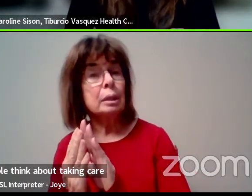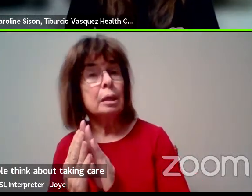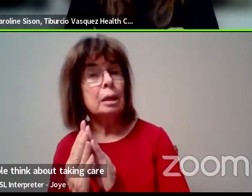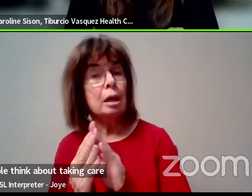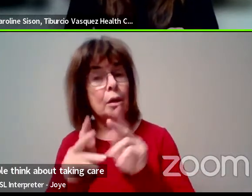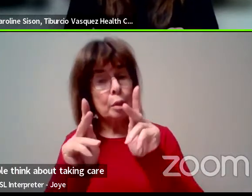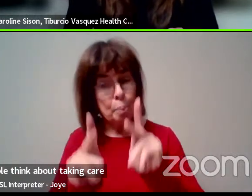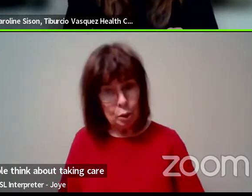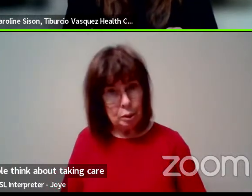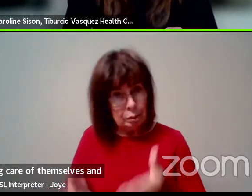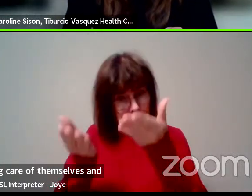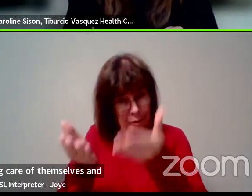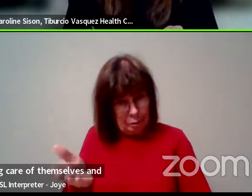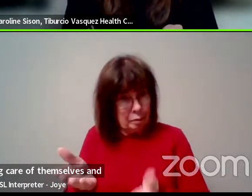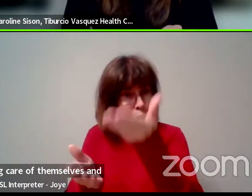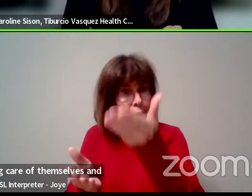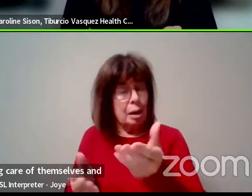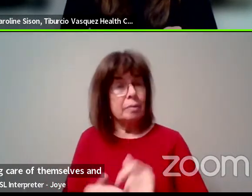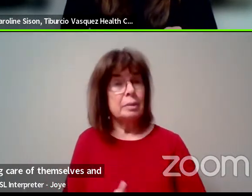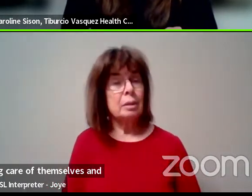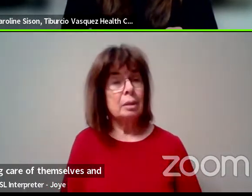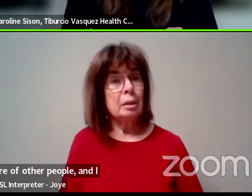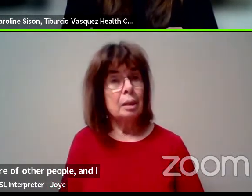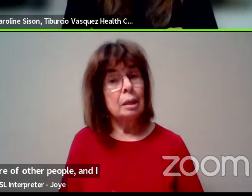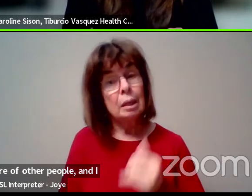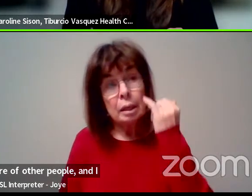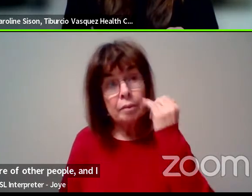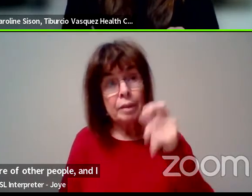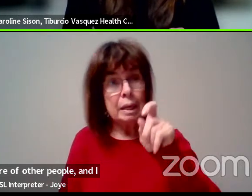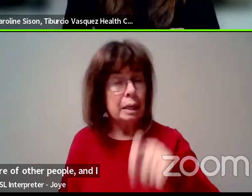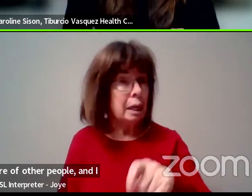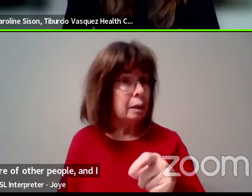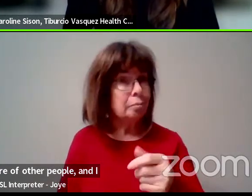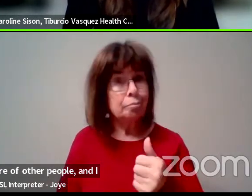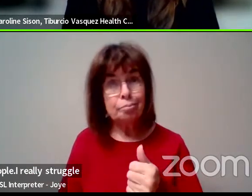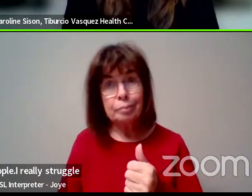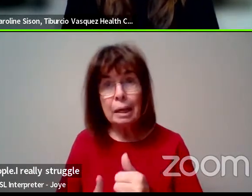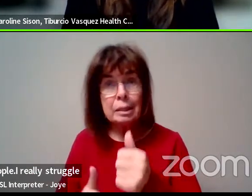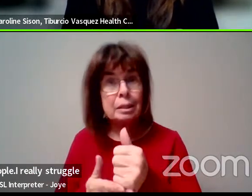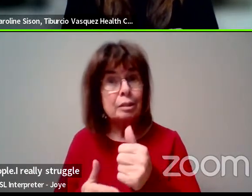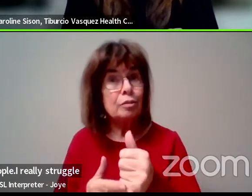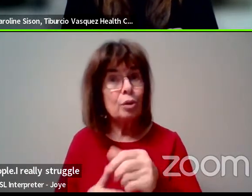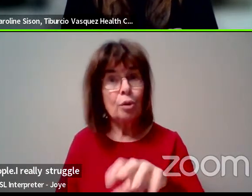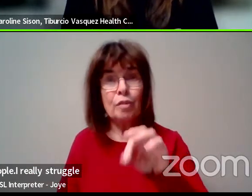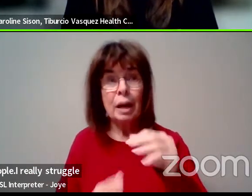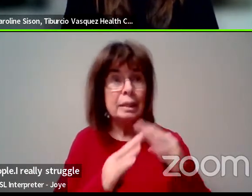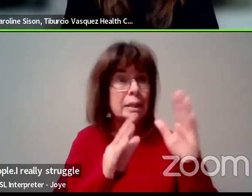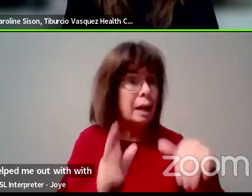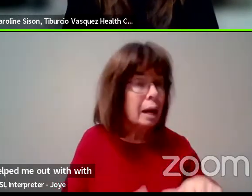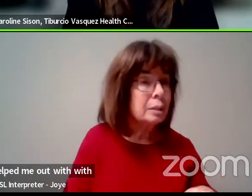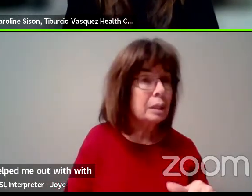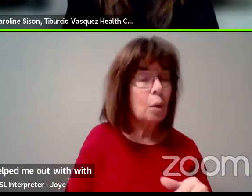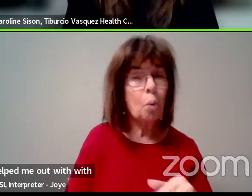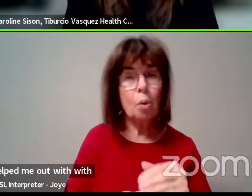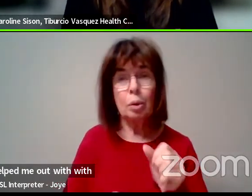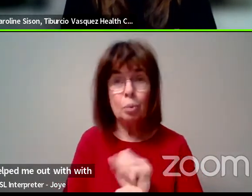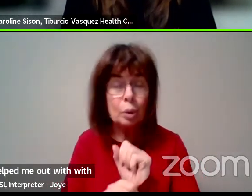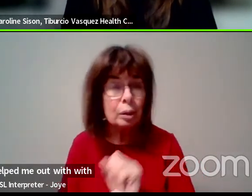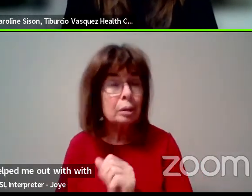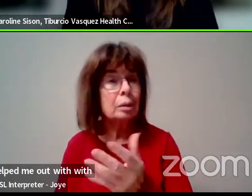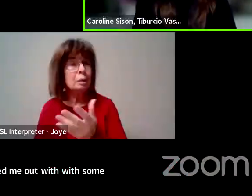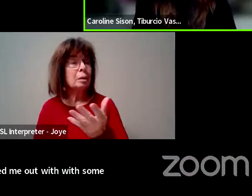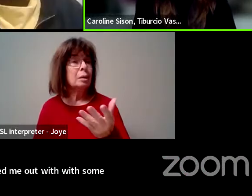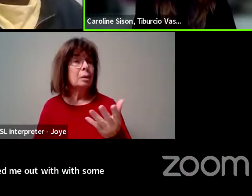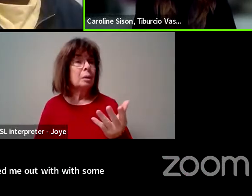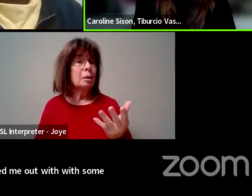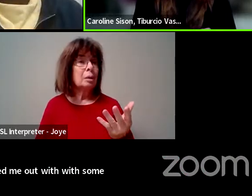whole. If they need assistance with finding, housing or employment, and as I